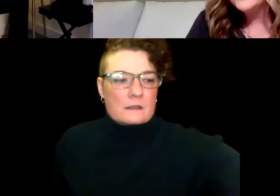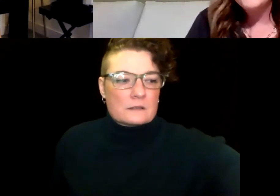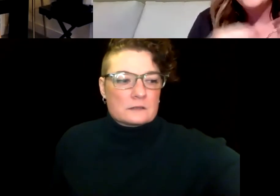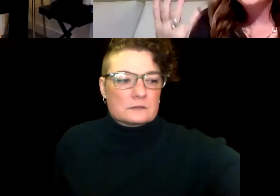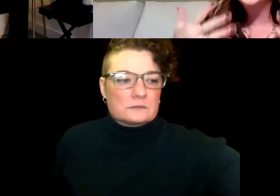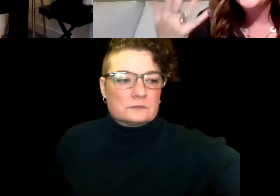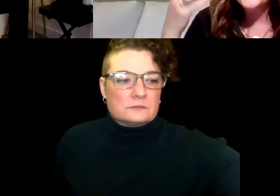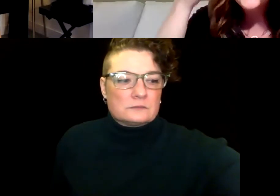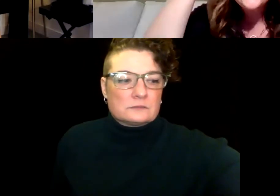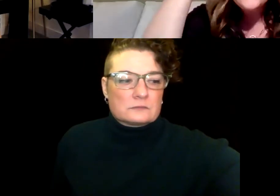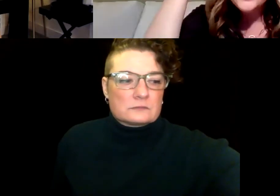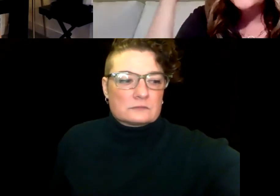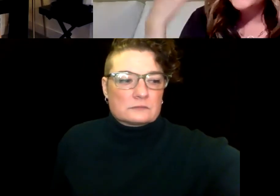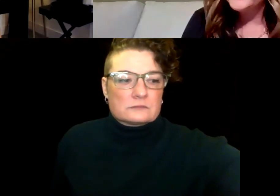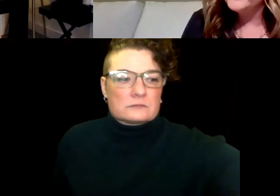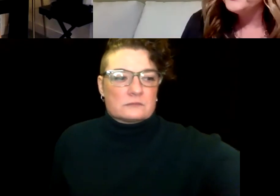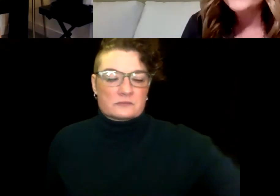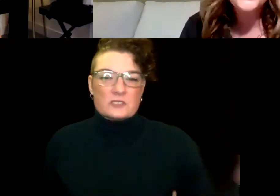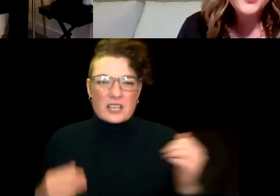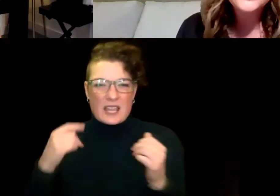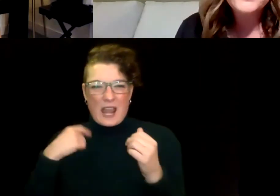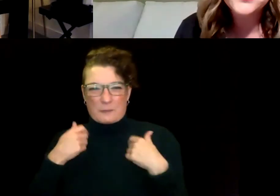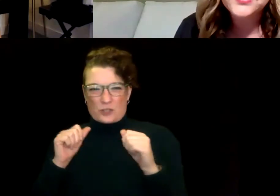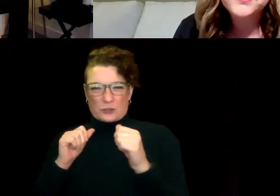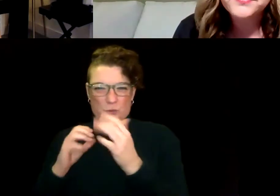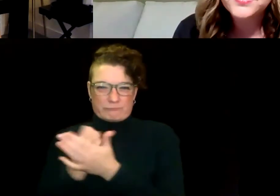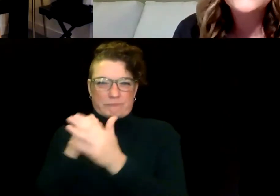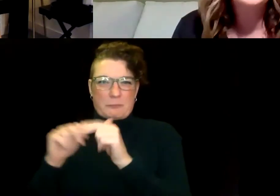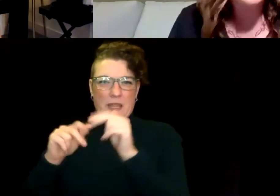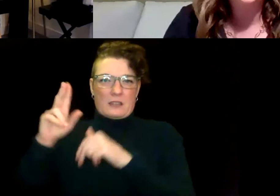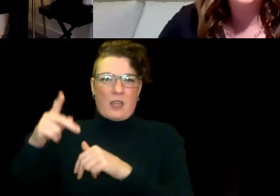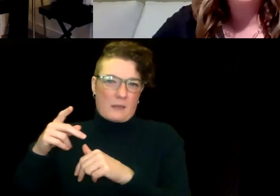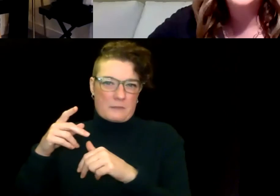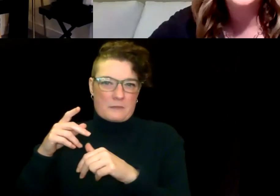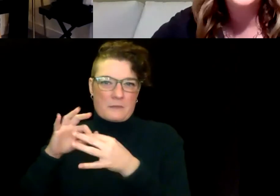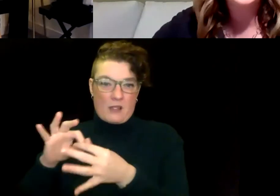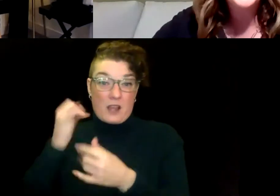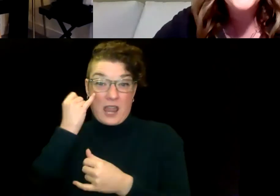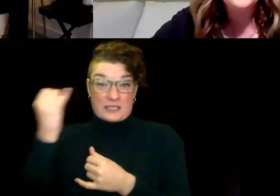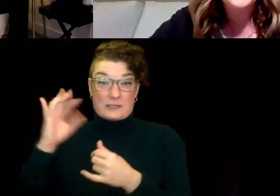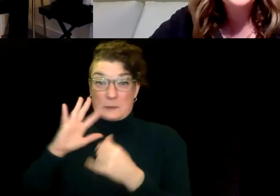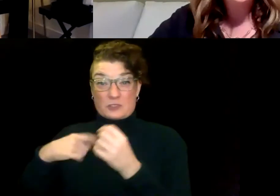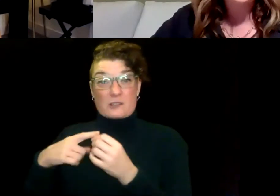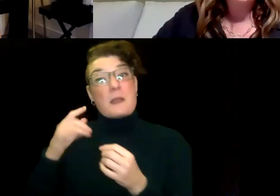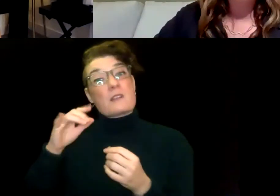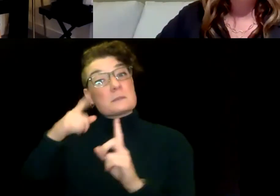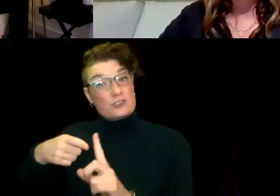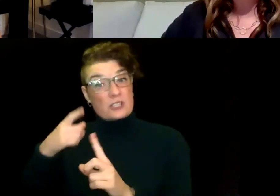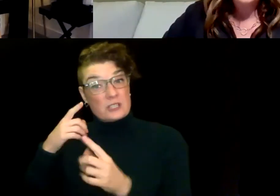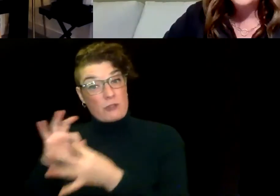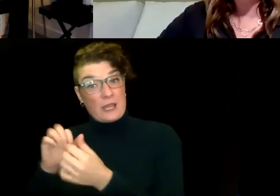similar, and I'm building, I think, here on ideas that folks have talked about this in terms of the history of polio, for instance, and how